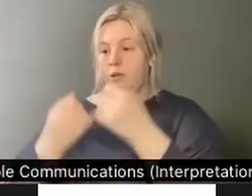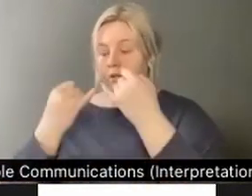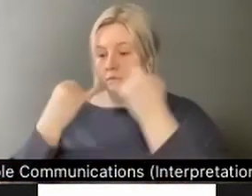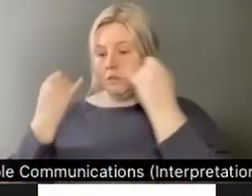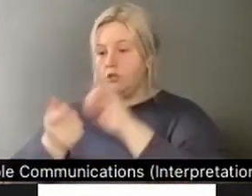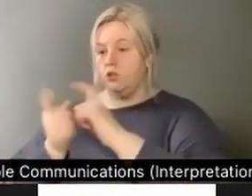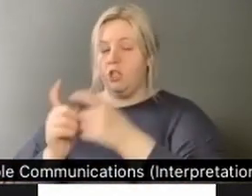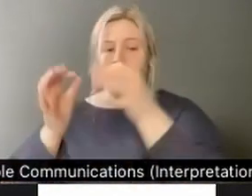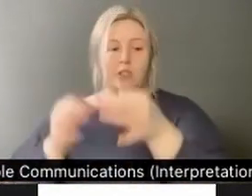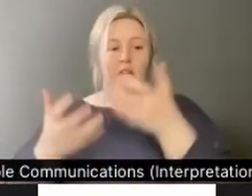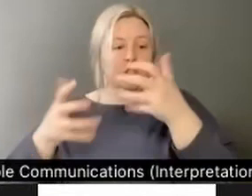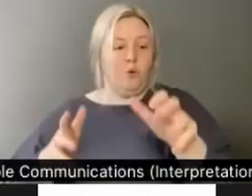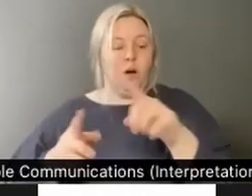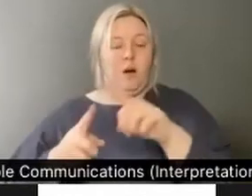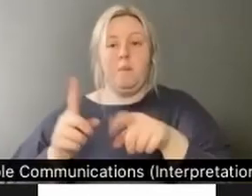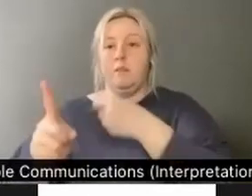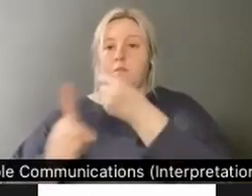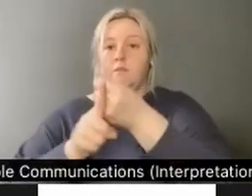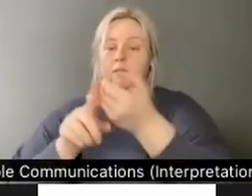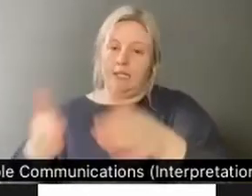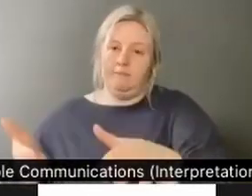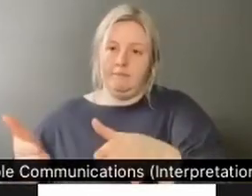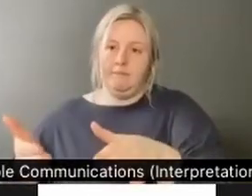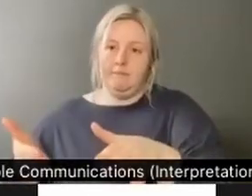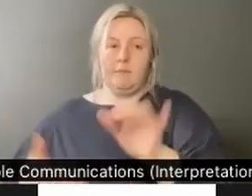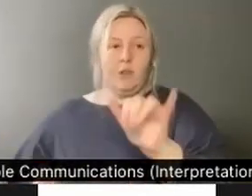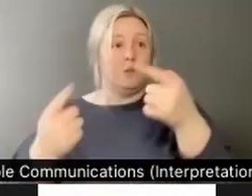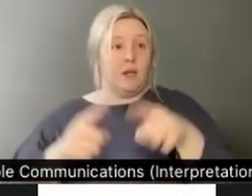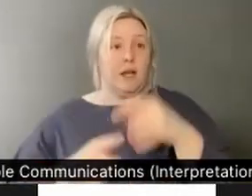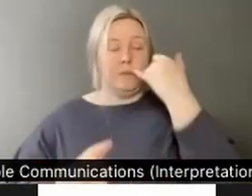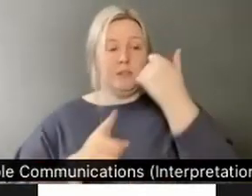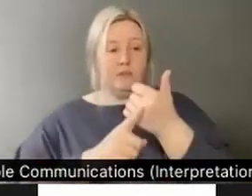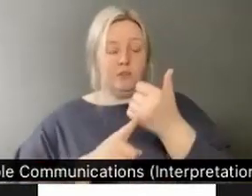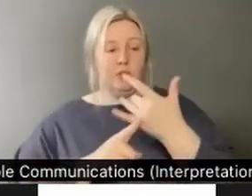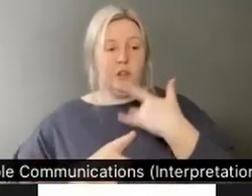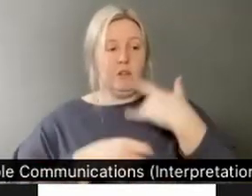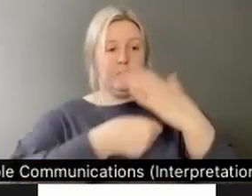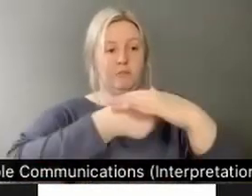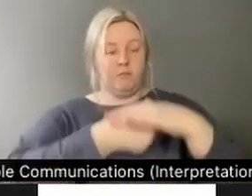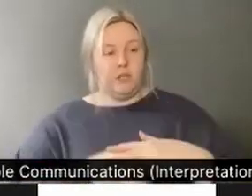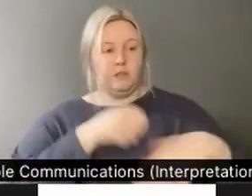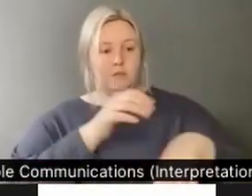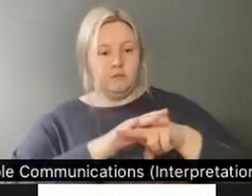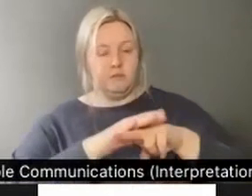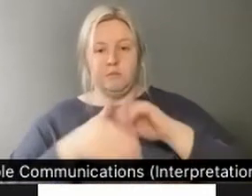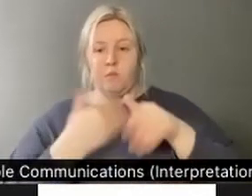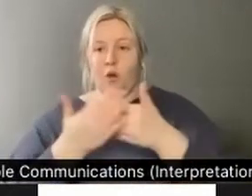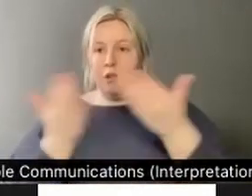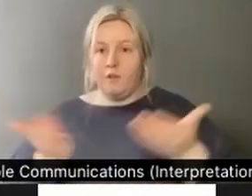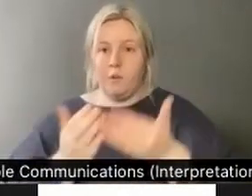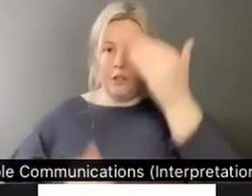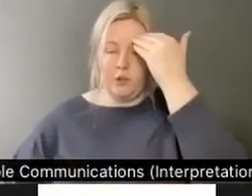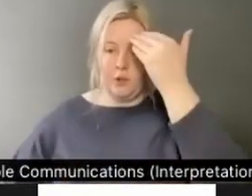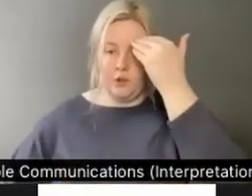medical ableism, internalized, does. As those of us gathered here know all too well, the legalization